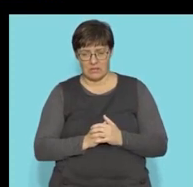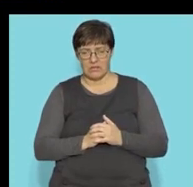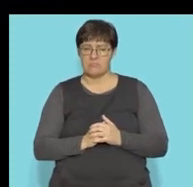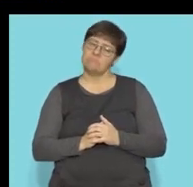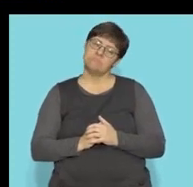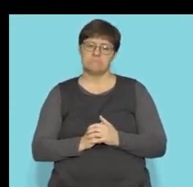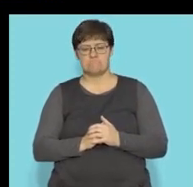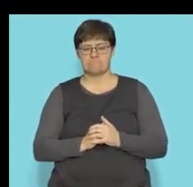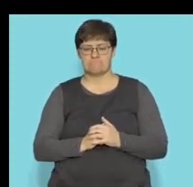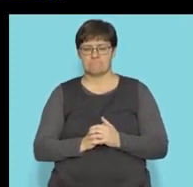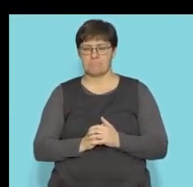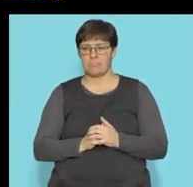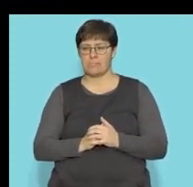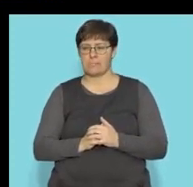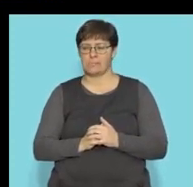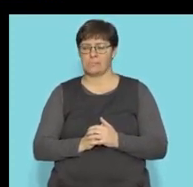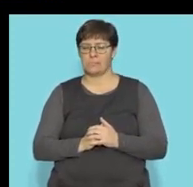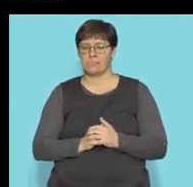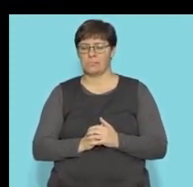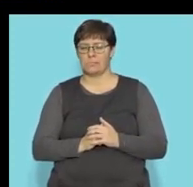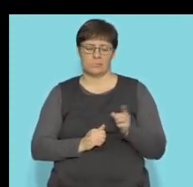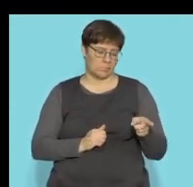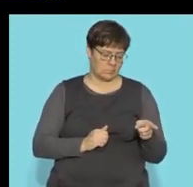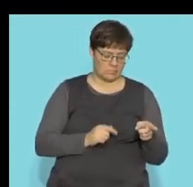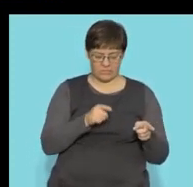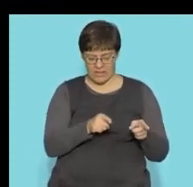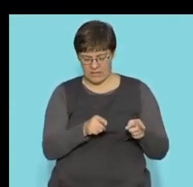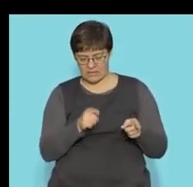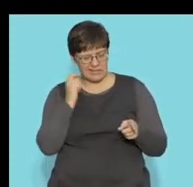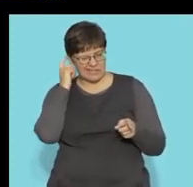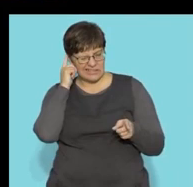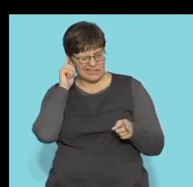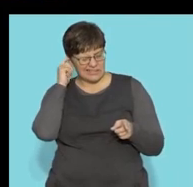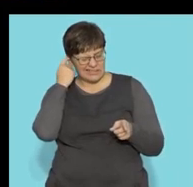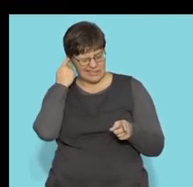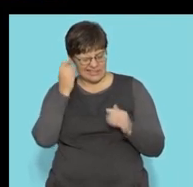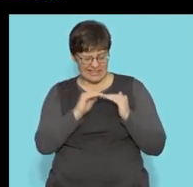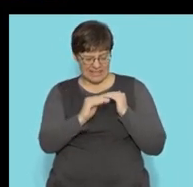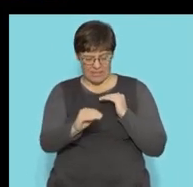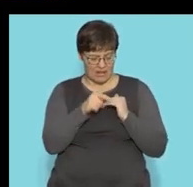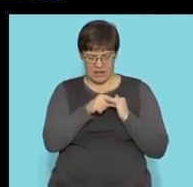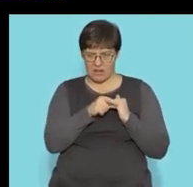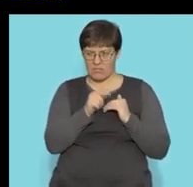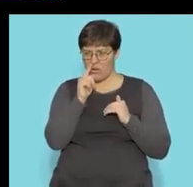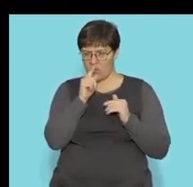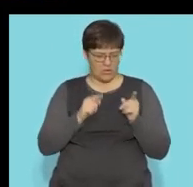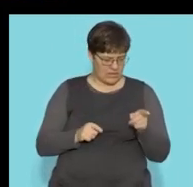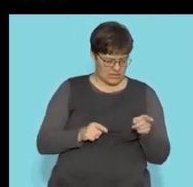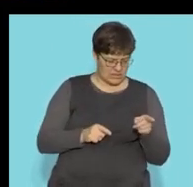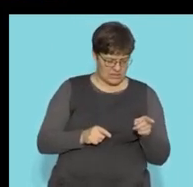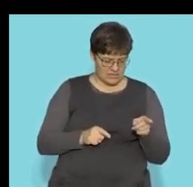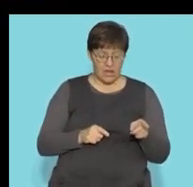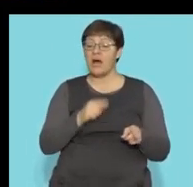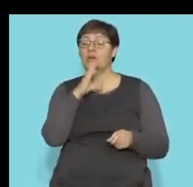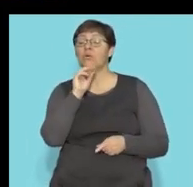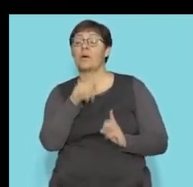that and that, and here's my stable one. So I'm looking at this growth curve, and we're talking